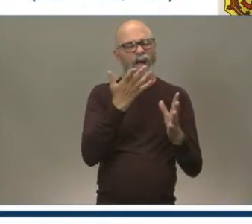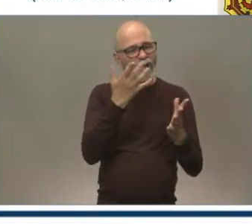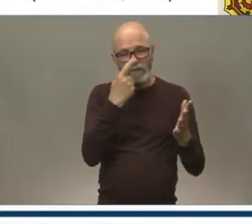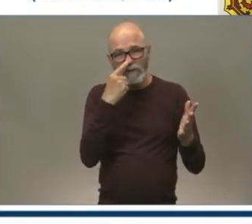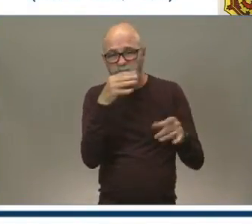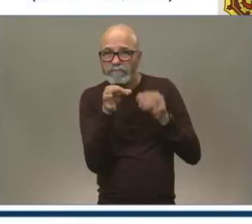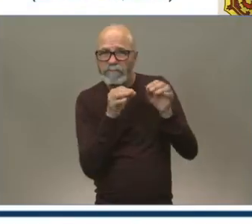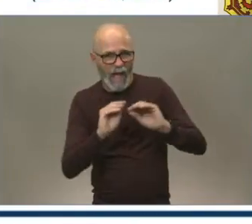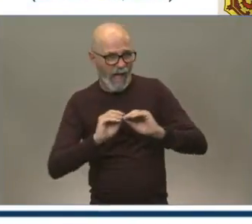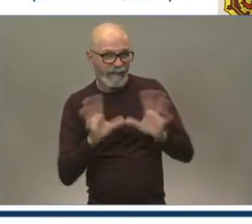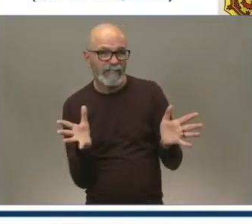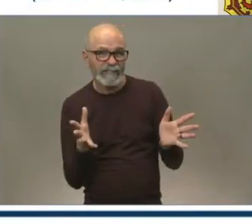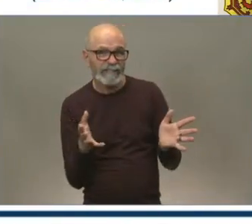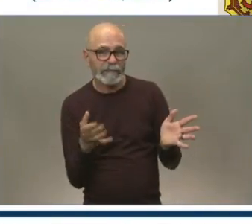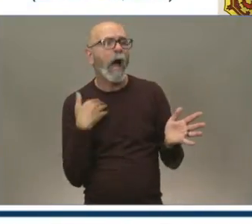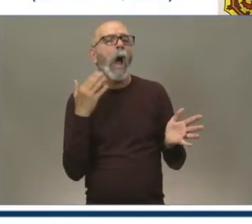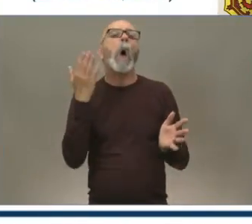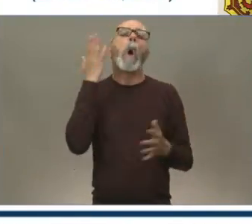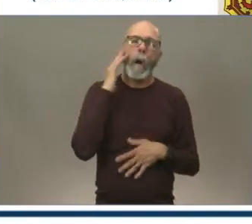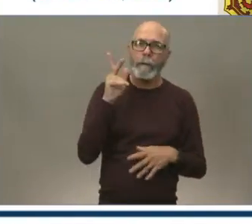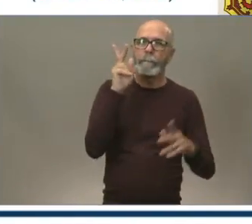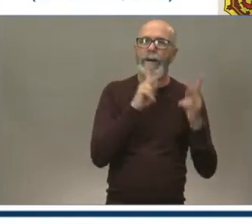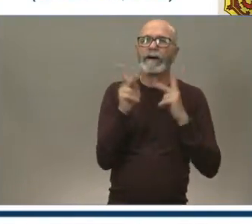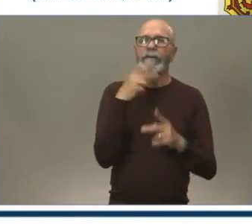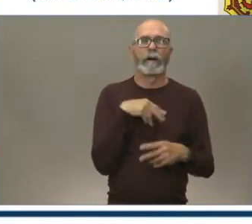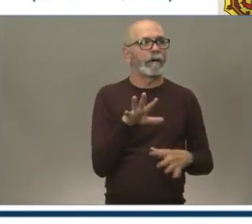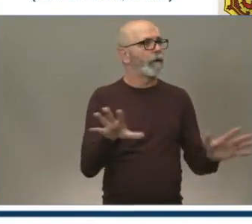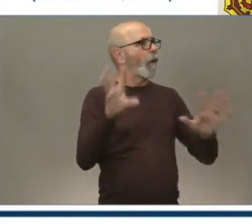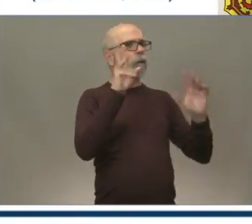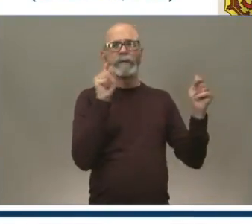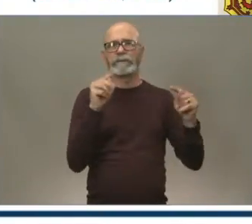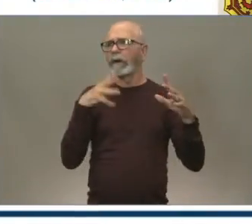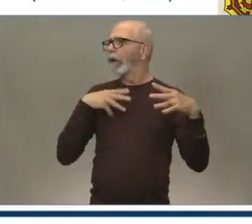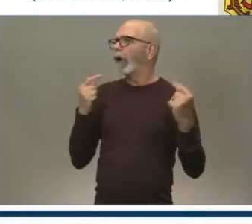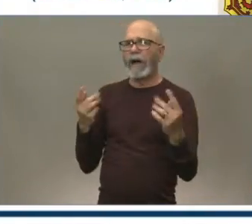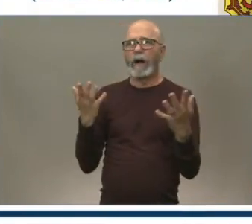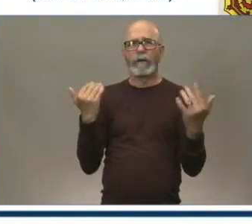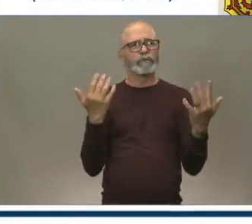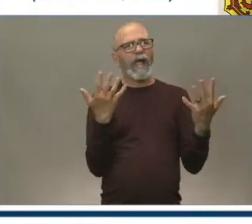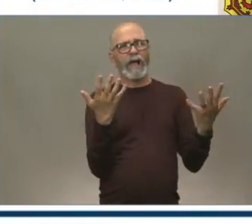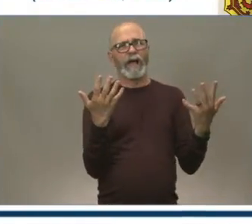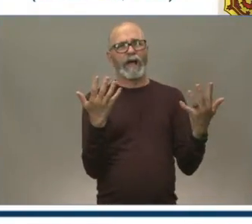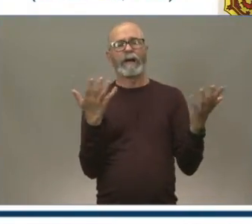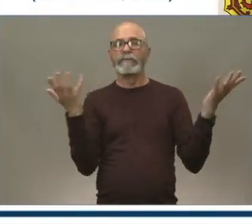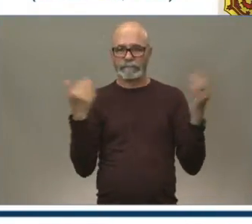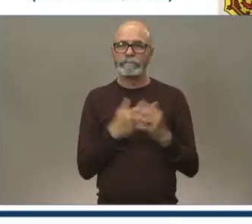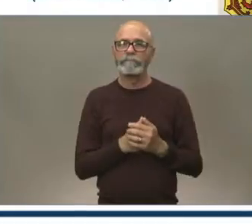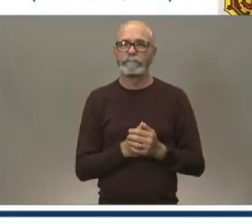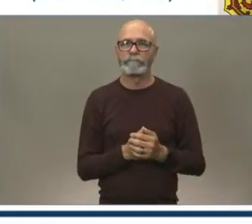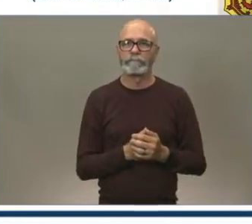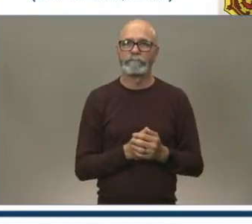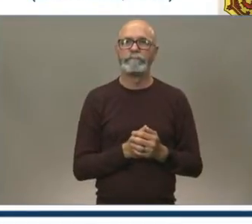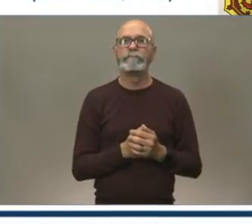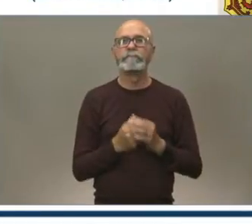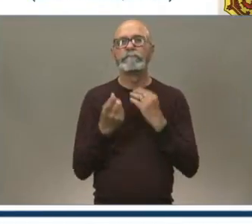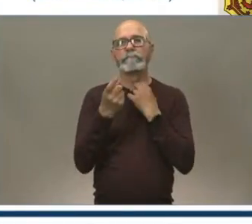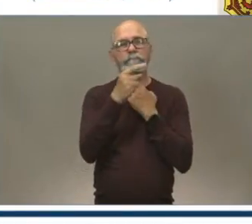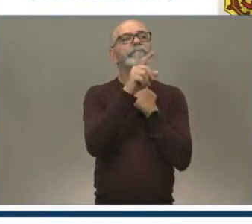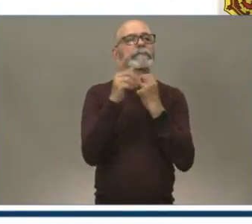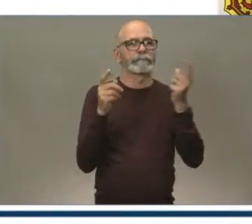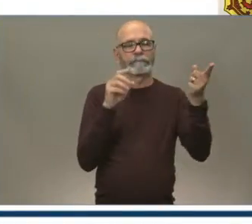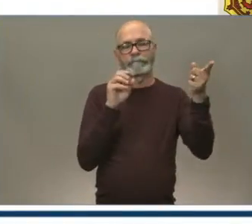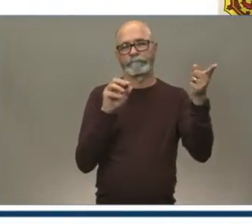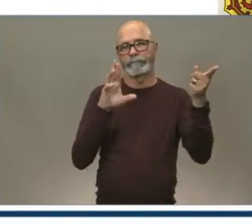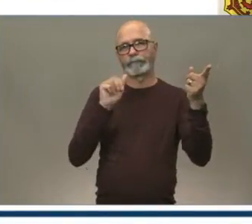know for a fact there's a lot of people outside of the province who are wondering about this decision. Well, I think the reality is it's not